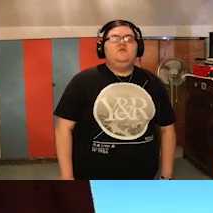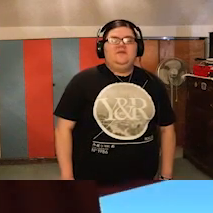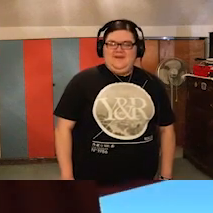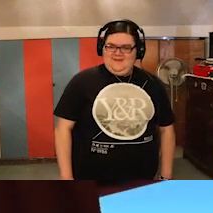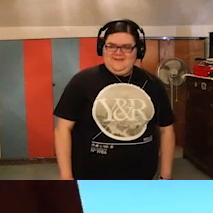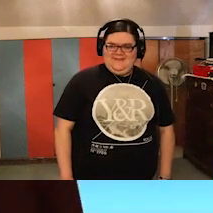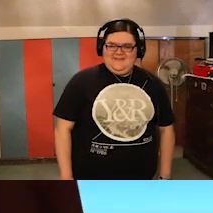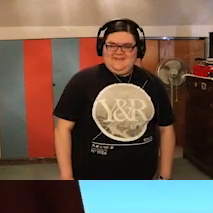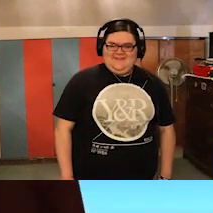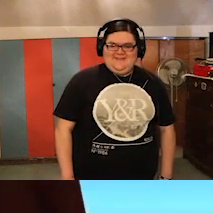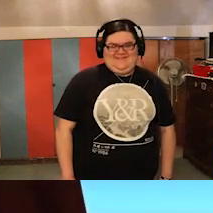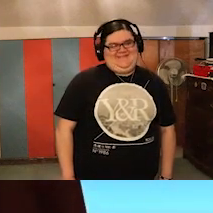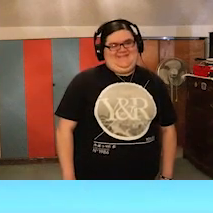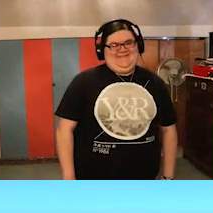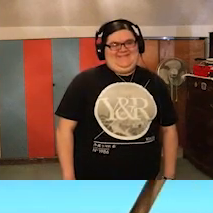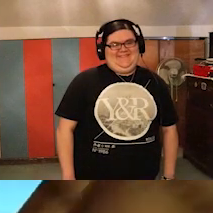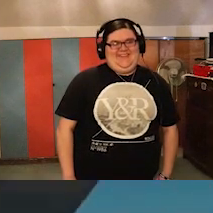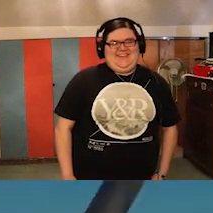Yeah, eagle.